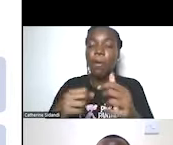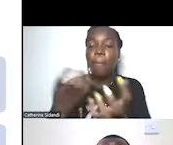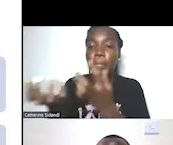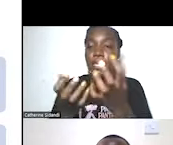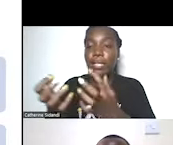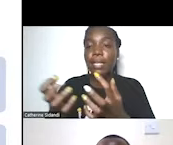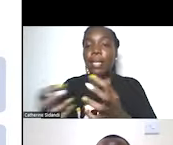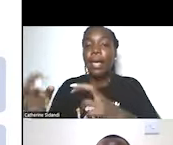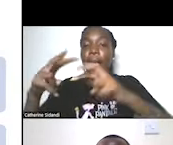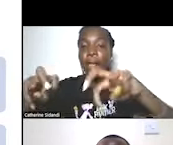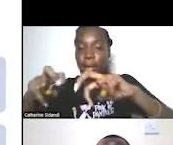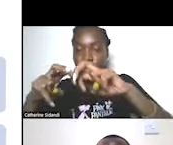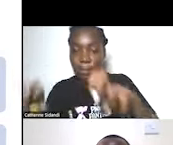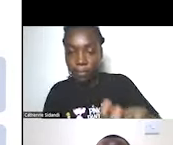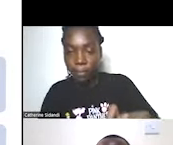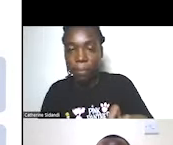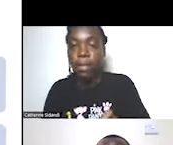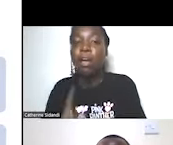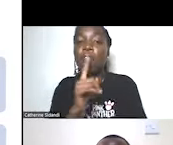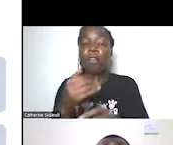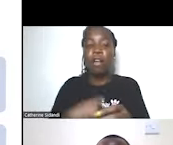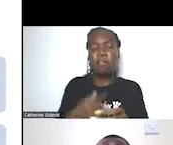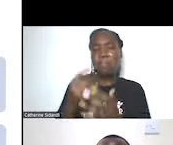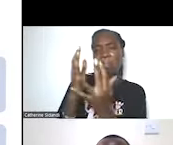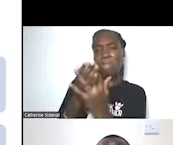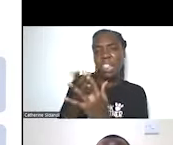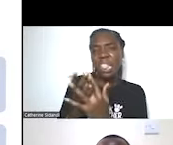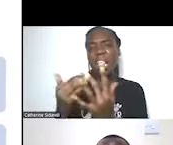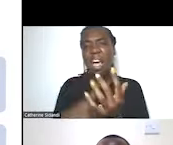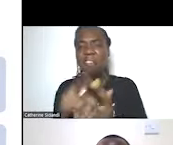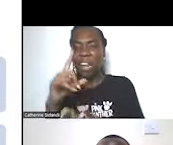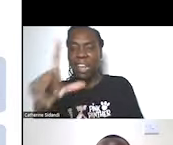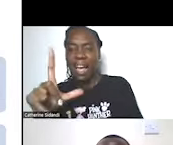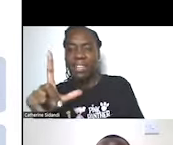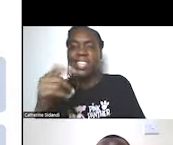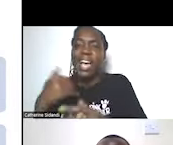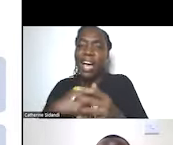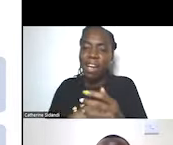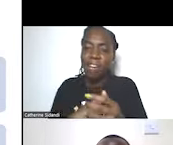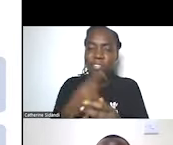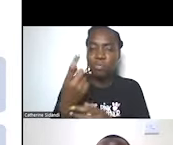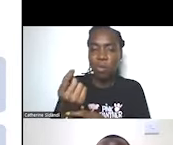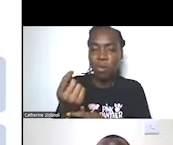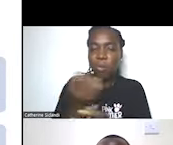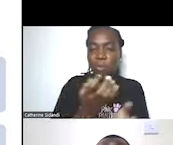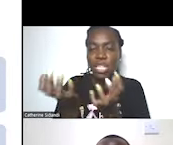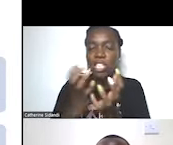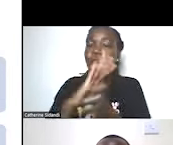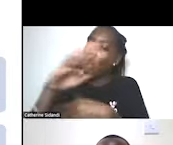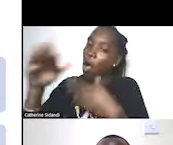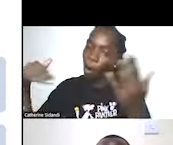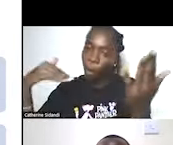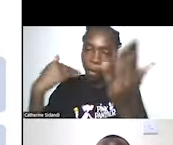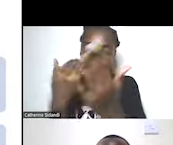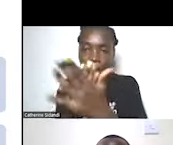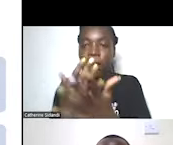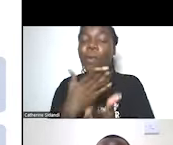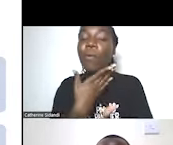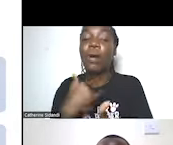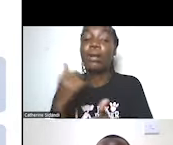whether a small business, a middle size, or a larger business, all of them need this kind of